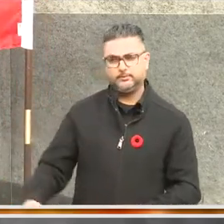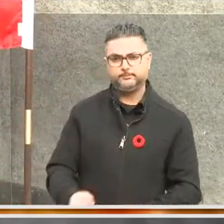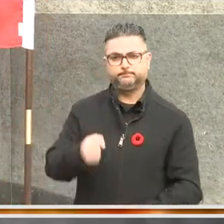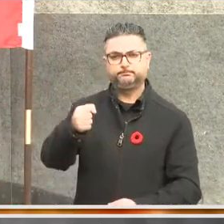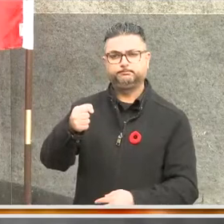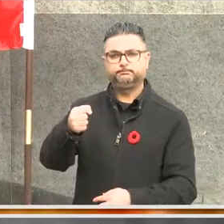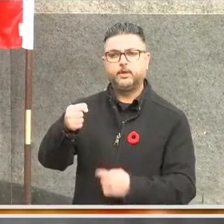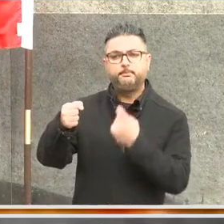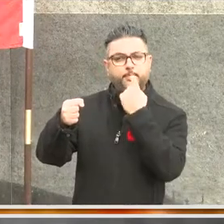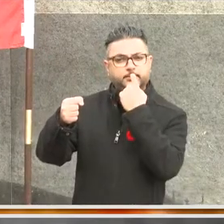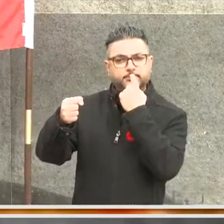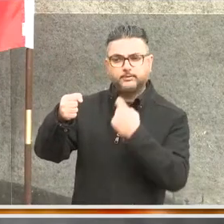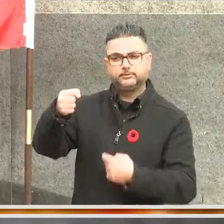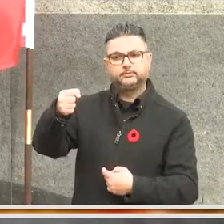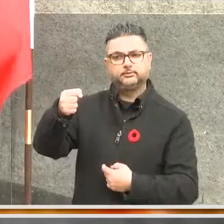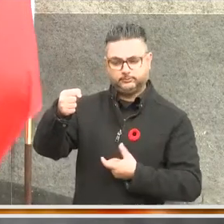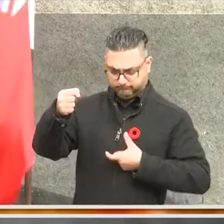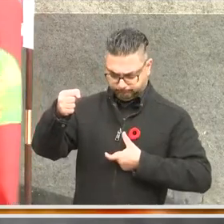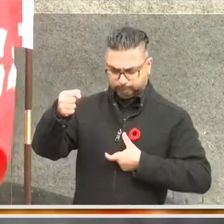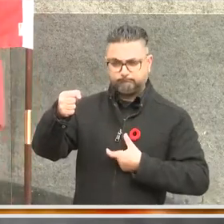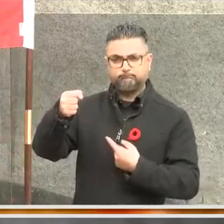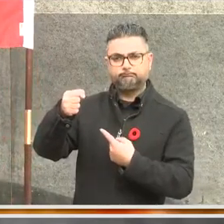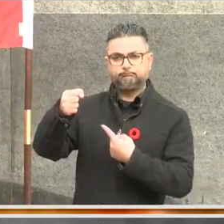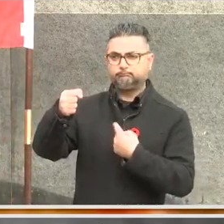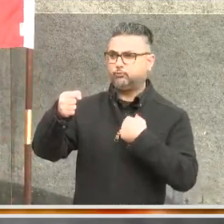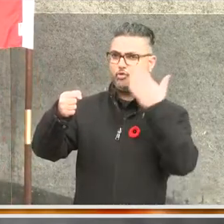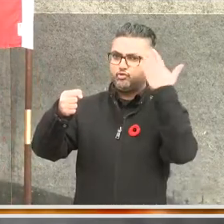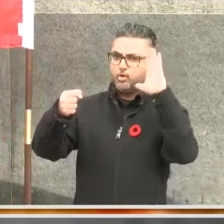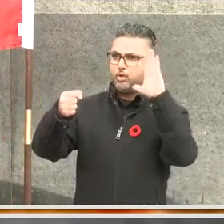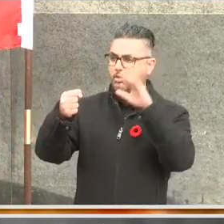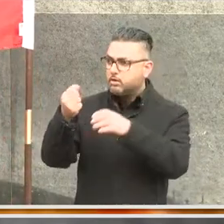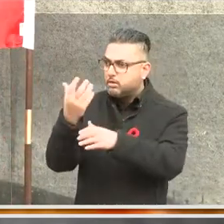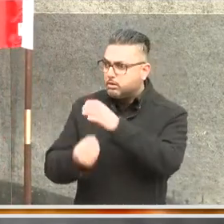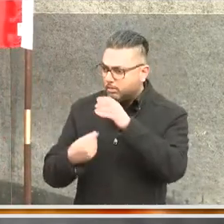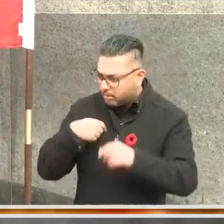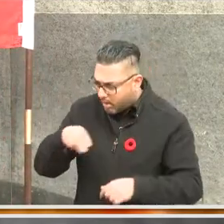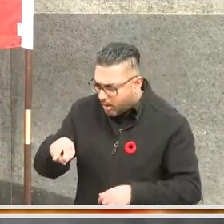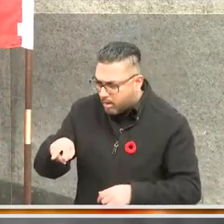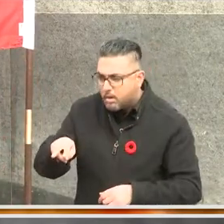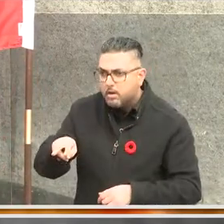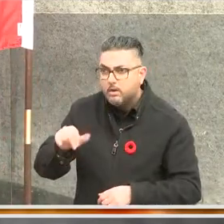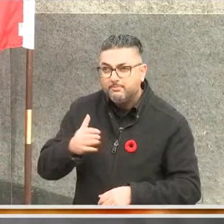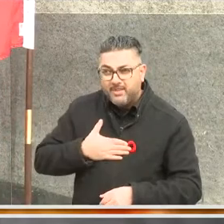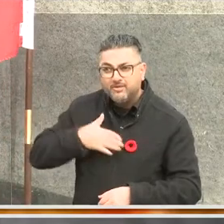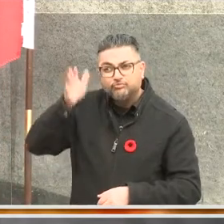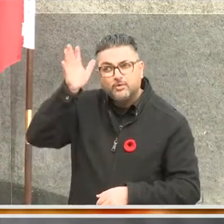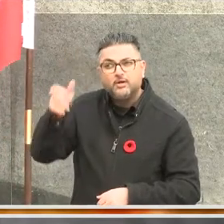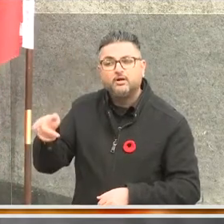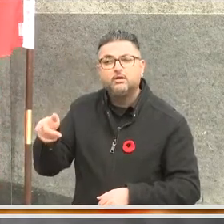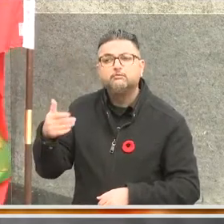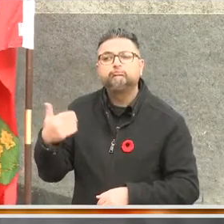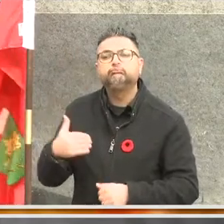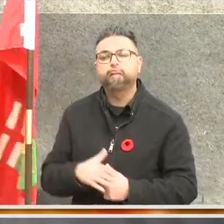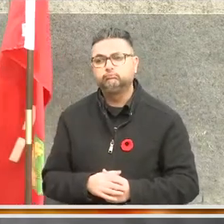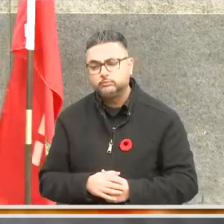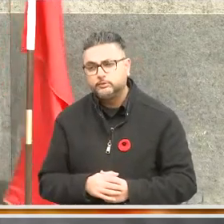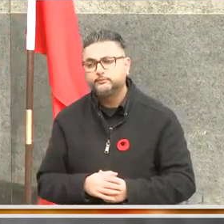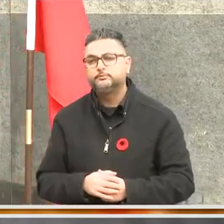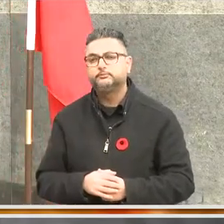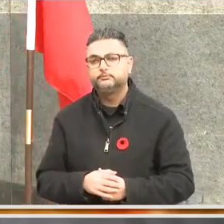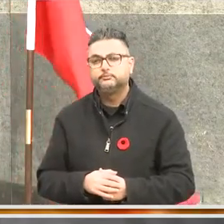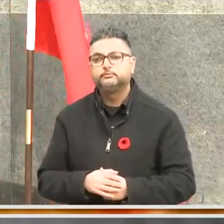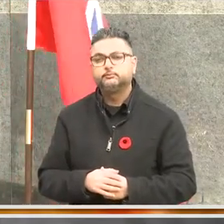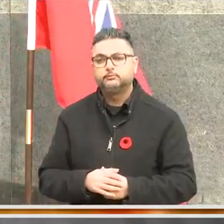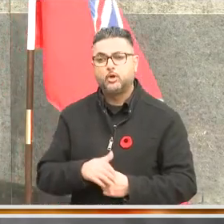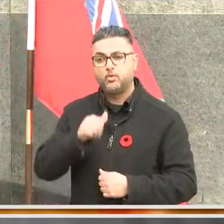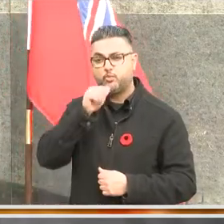other names. Right here in Ontario, we think of Nicola Goddard, the first woman to die in active duty in Afghanistan. She was ambushed